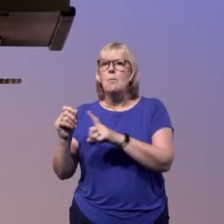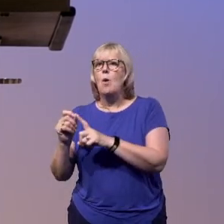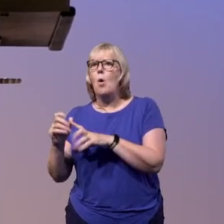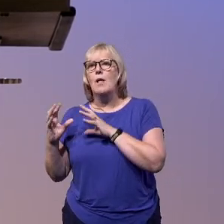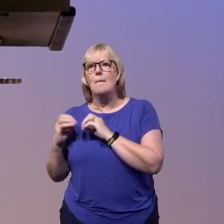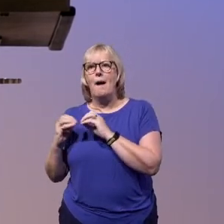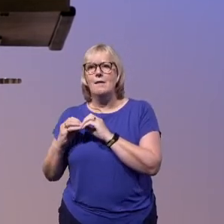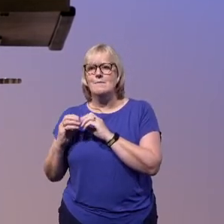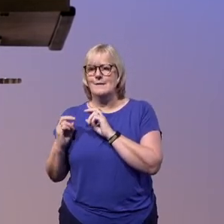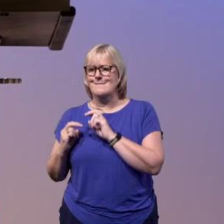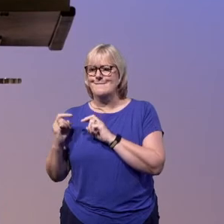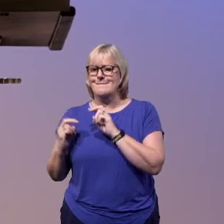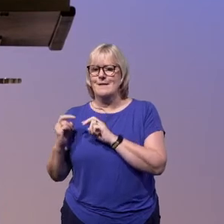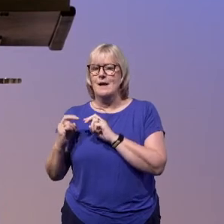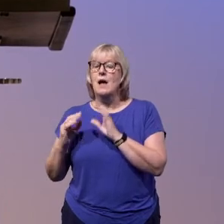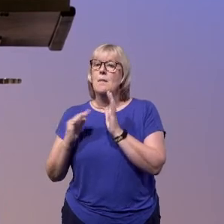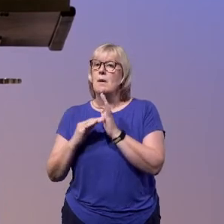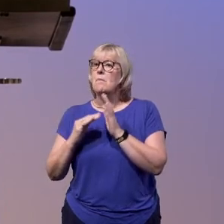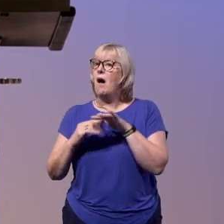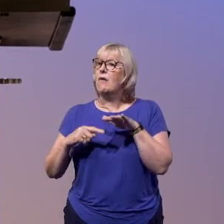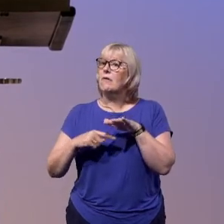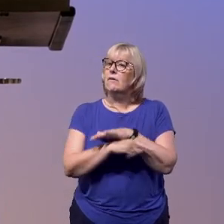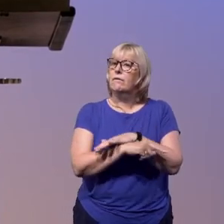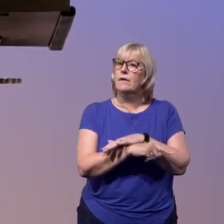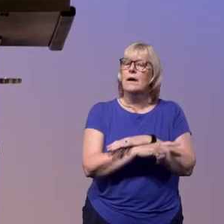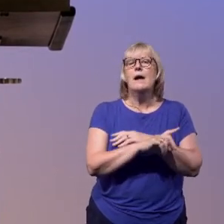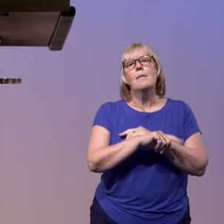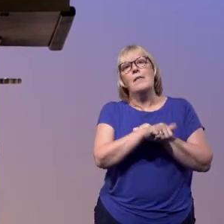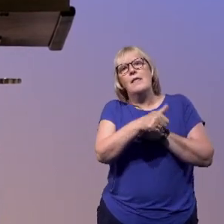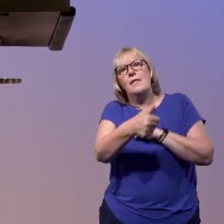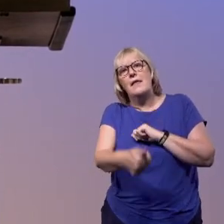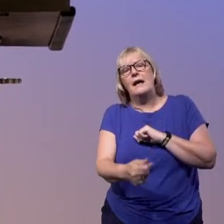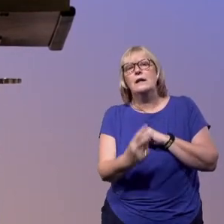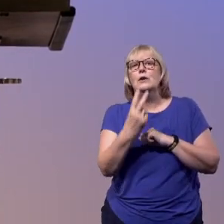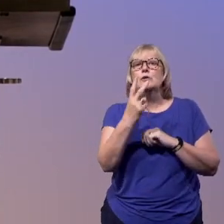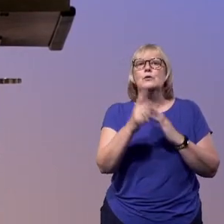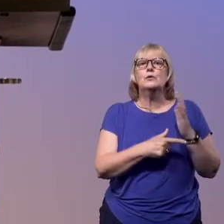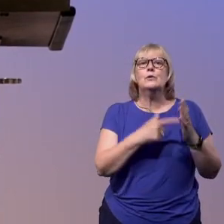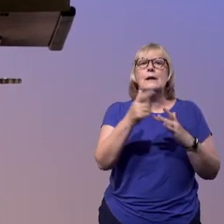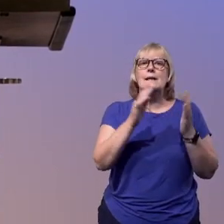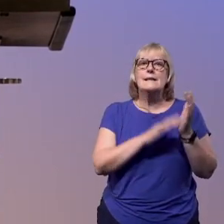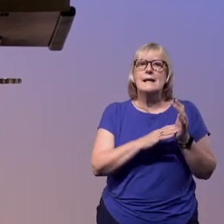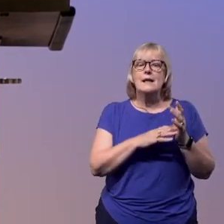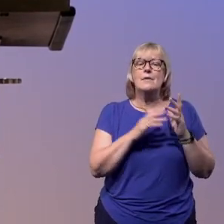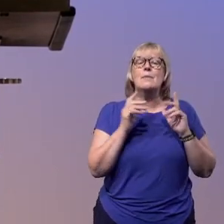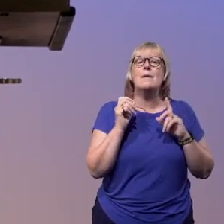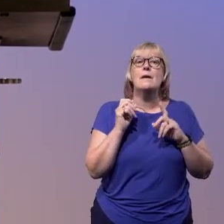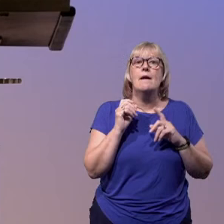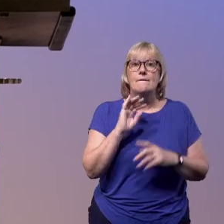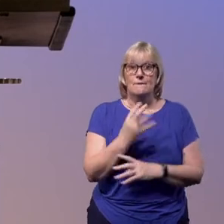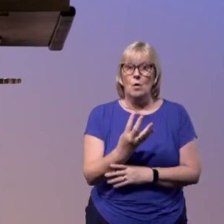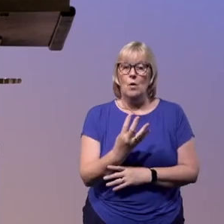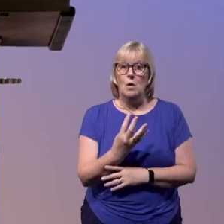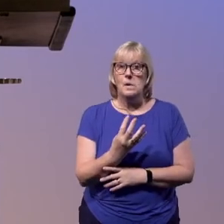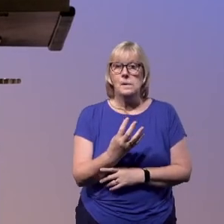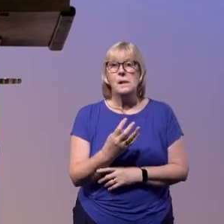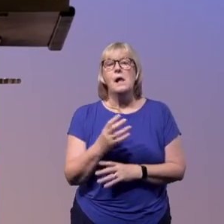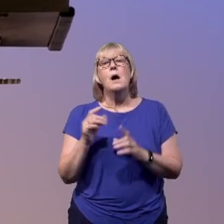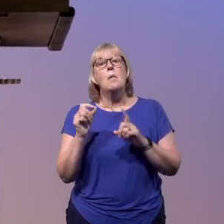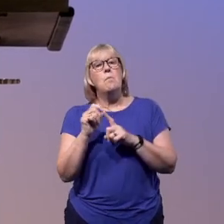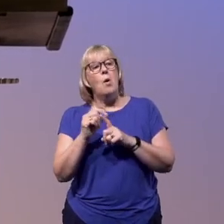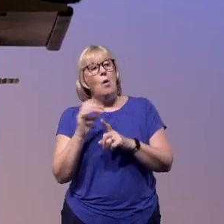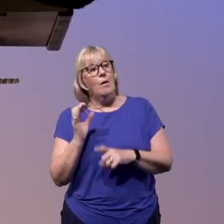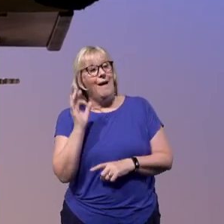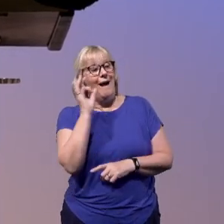But actually, he's a deserter. But in 2 Timothy 4, Paul writes, "Bring Mark to me, he's so useful." So he goes from